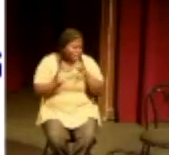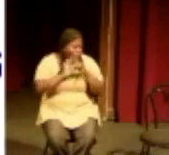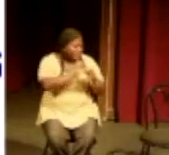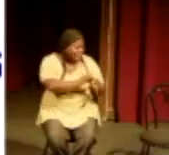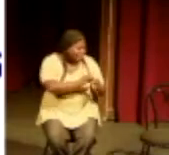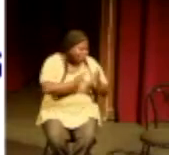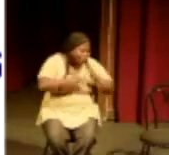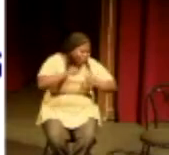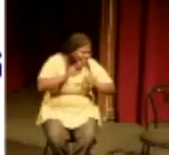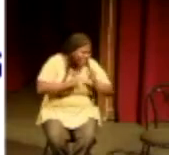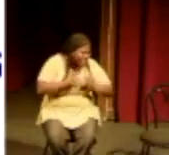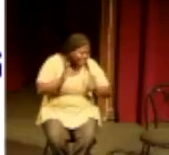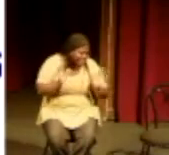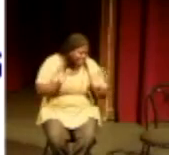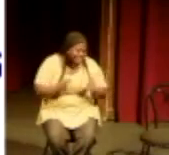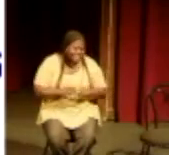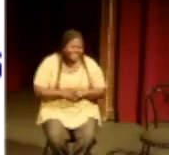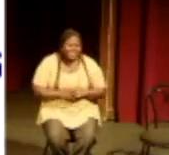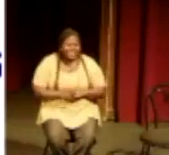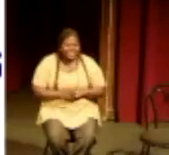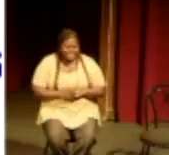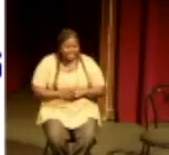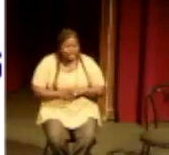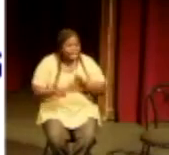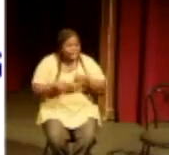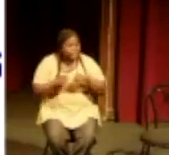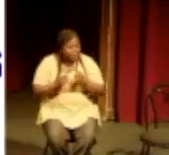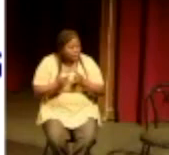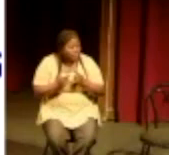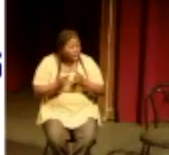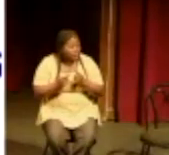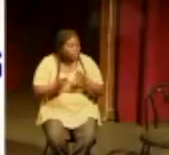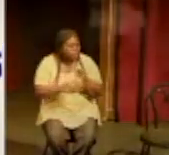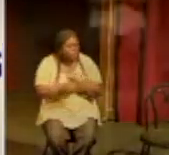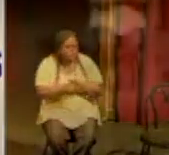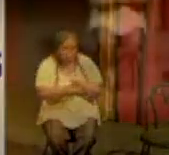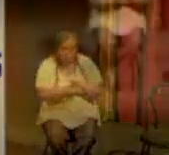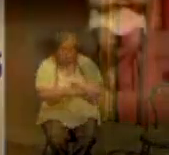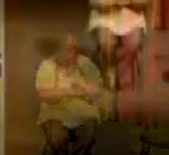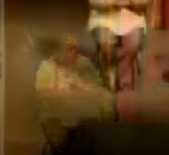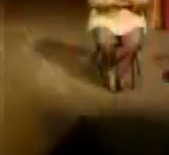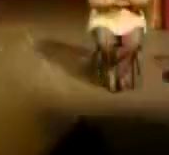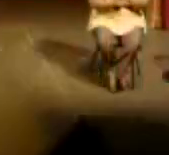facilities, and it's about our local heroes. This is